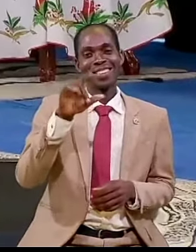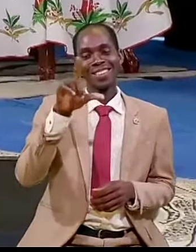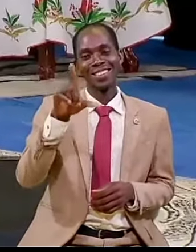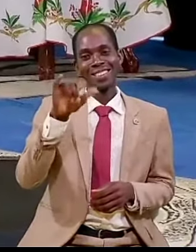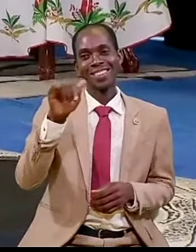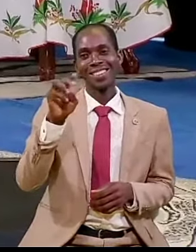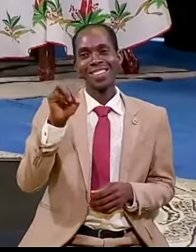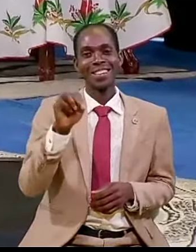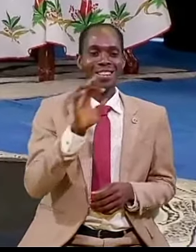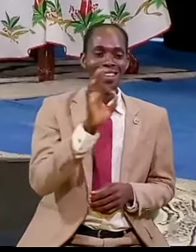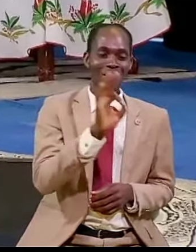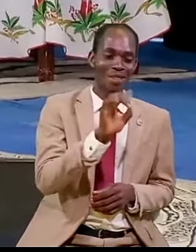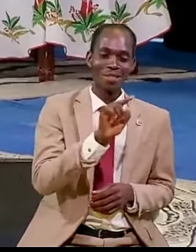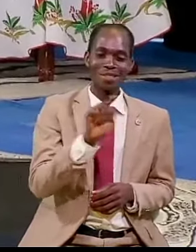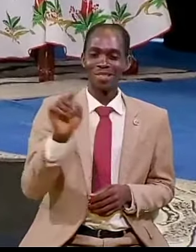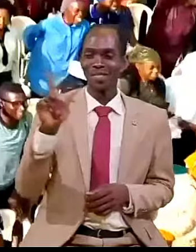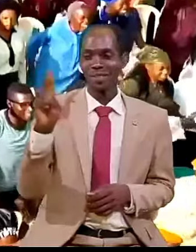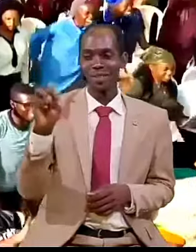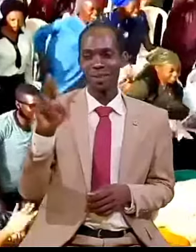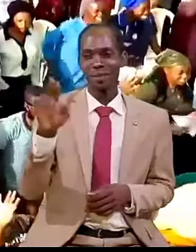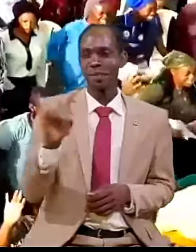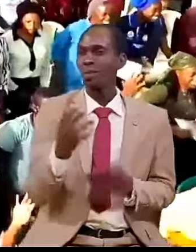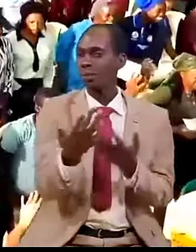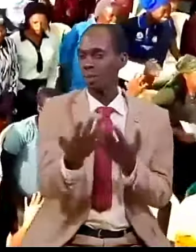on, hold on, hold on. That's